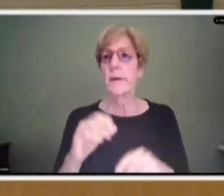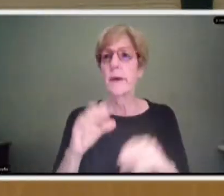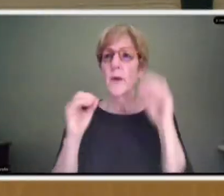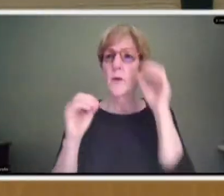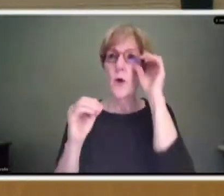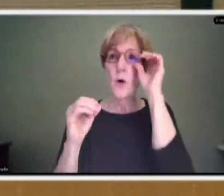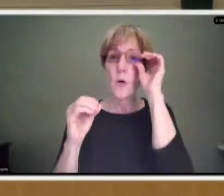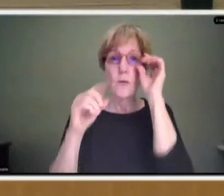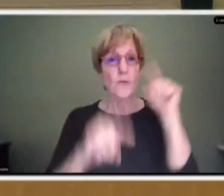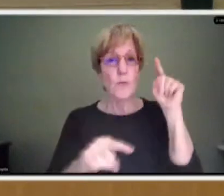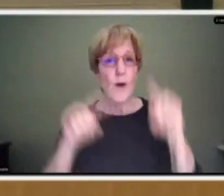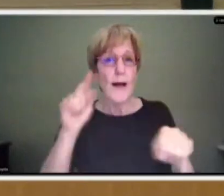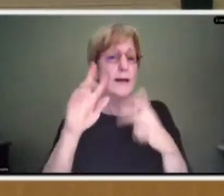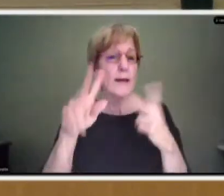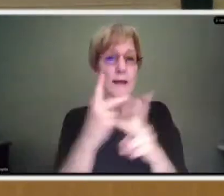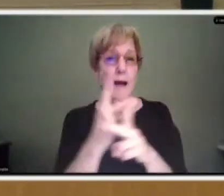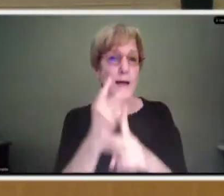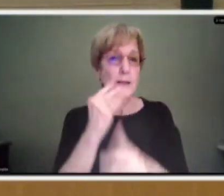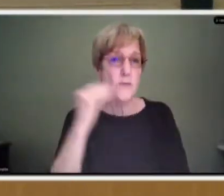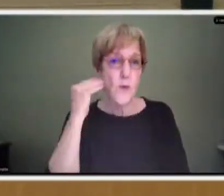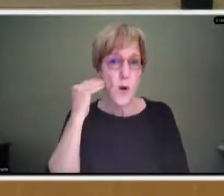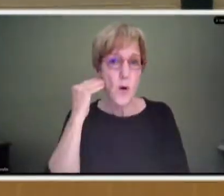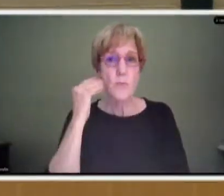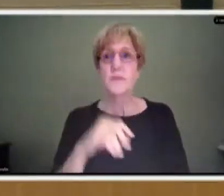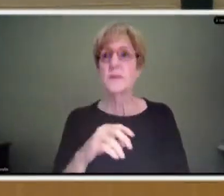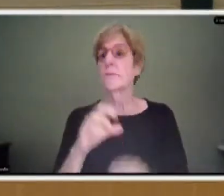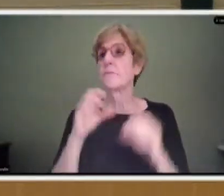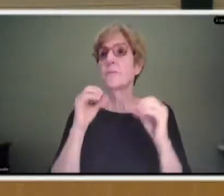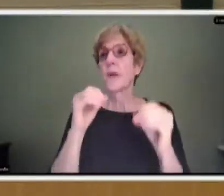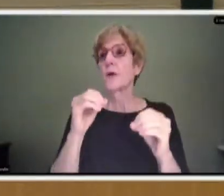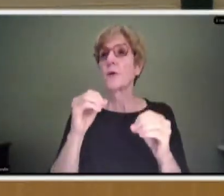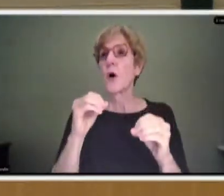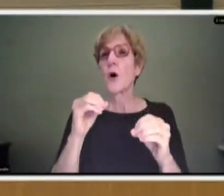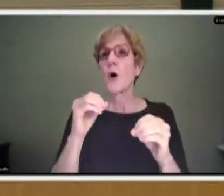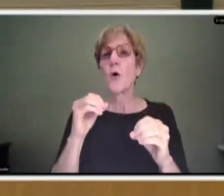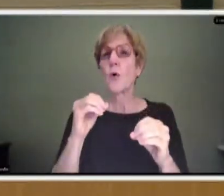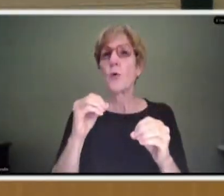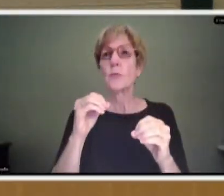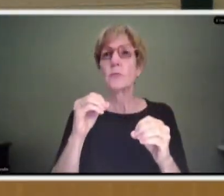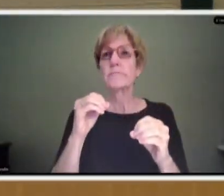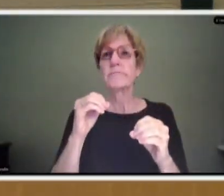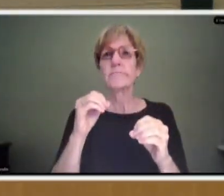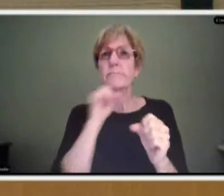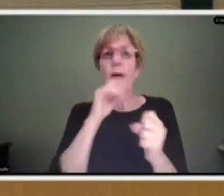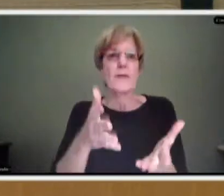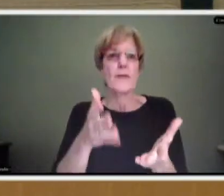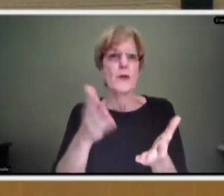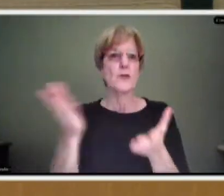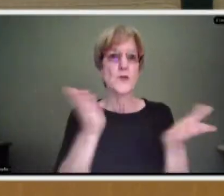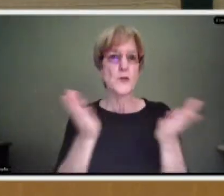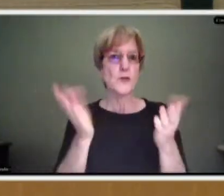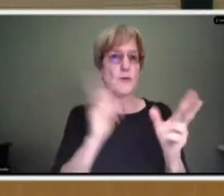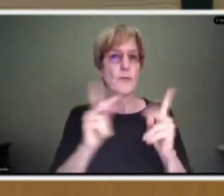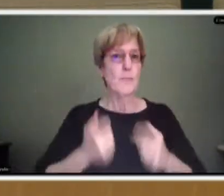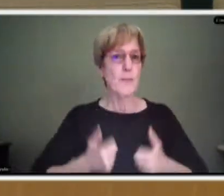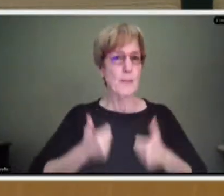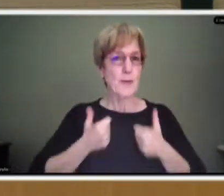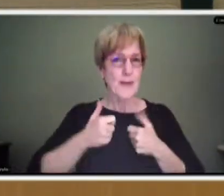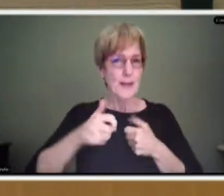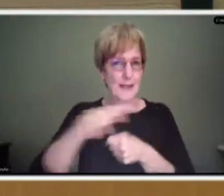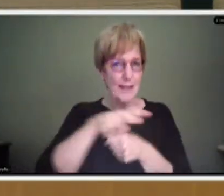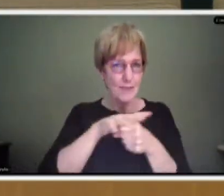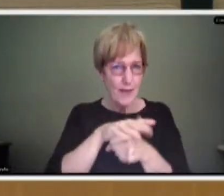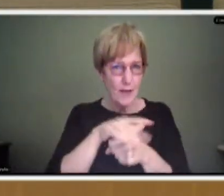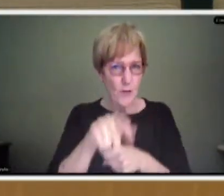variety of housing types. You don't have anything to serve those residents in those housing types. So they're all going to be getting